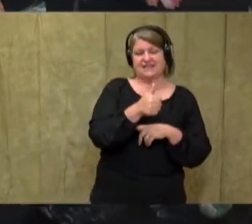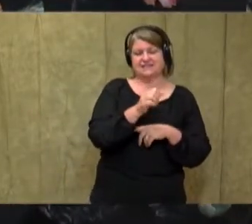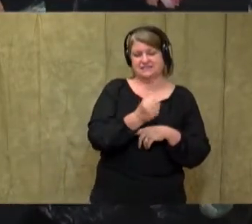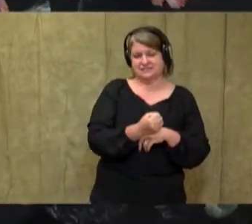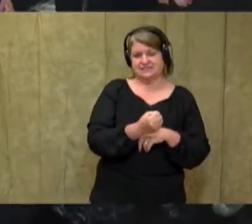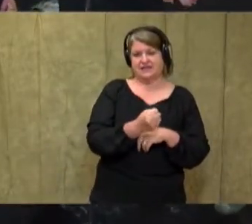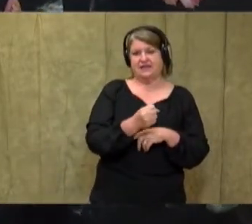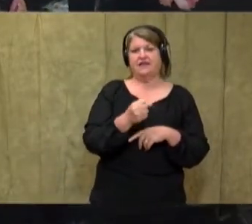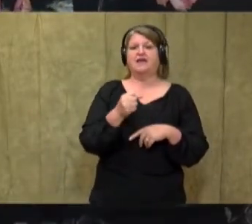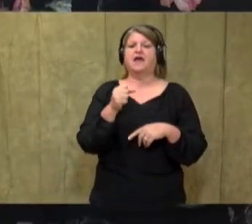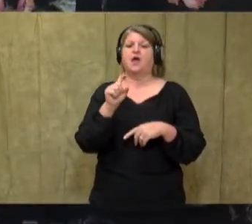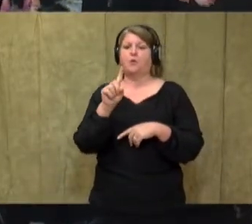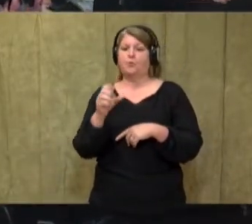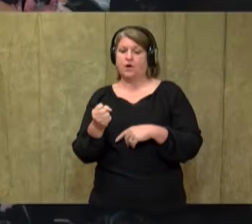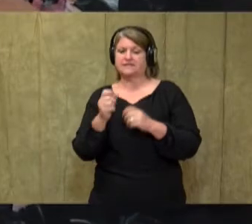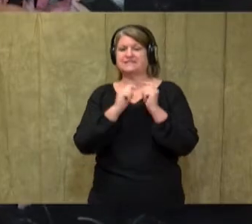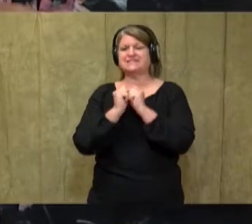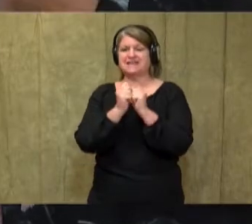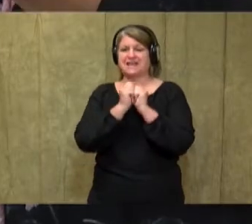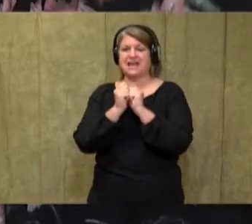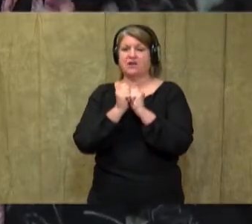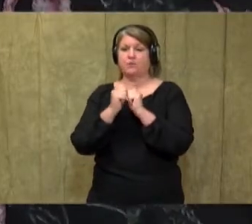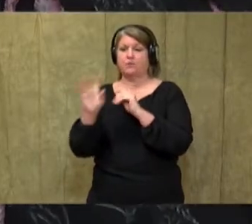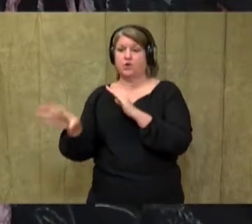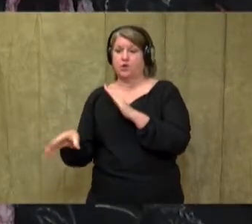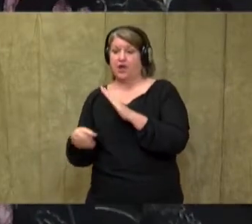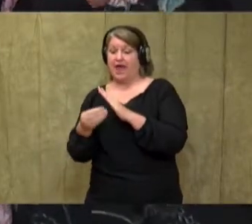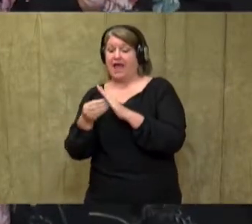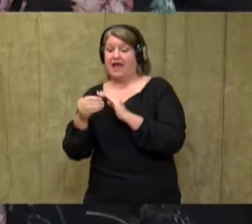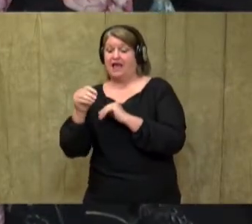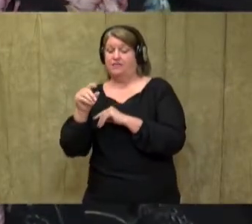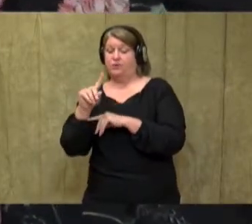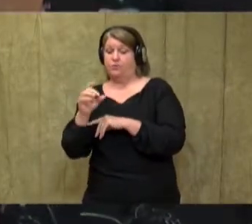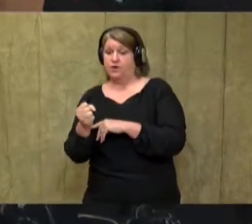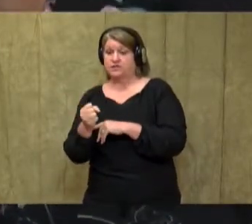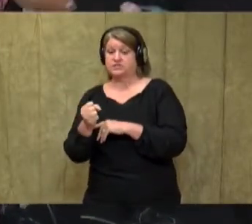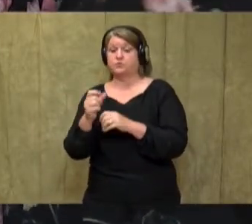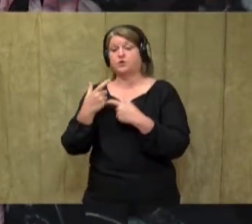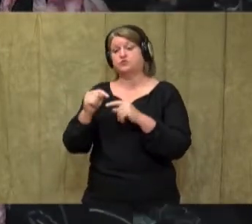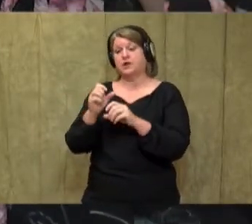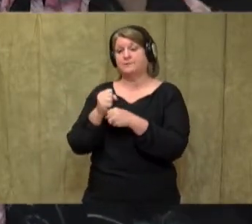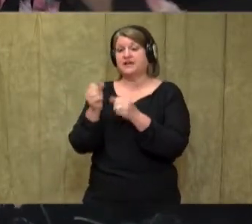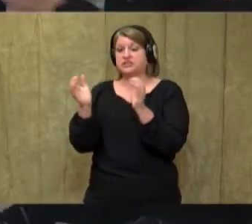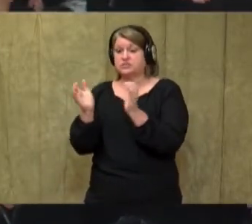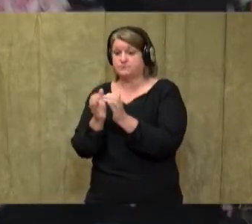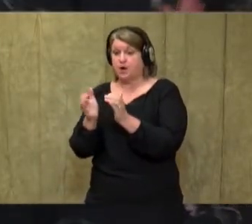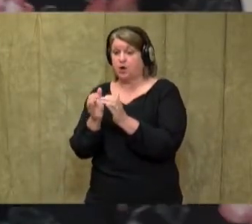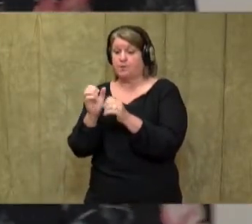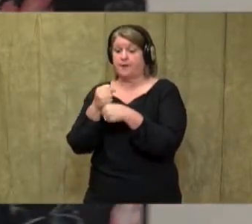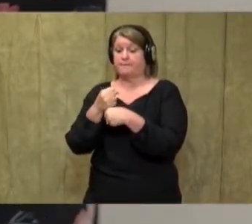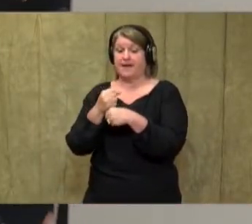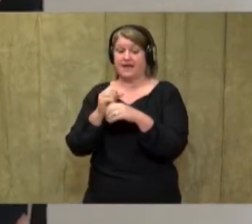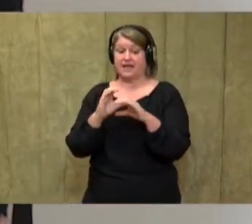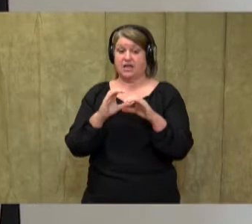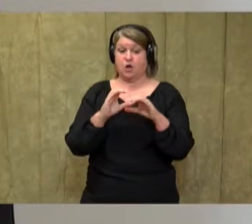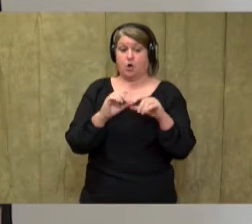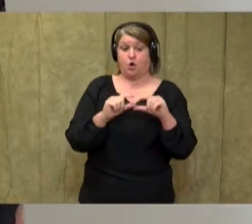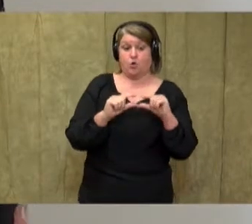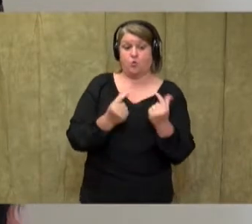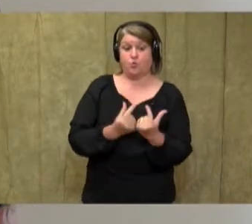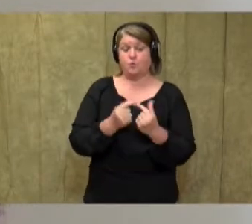All right, when we add the ones, we're going to see if we can make it smaller by making a group of 10. Here we go.